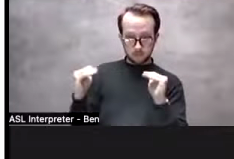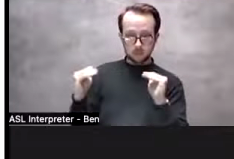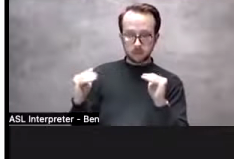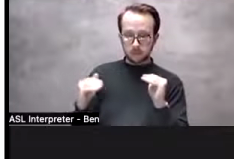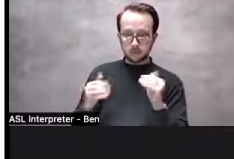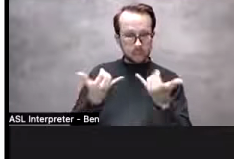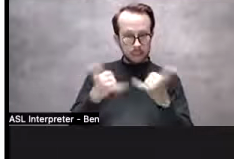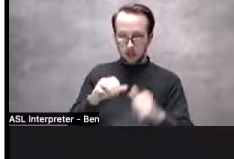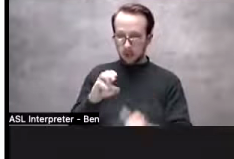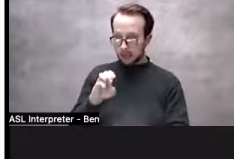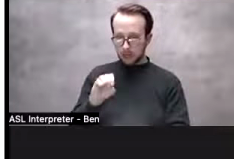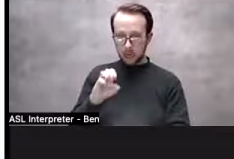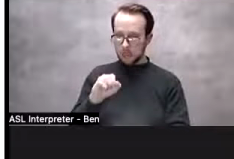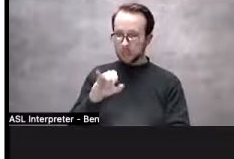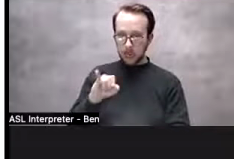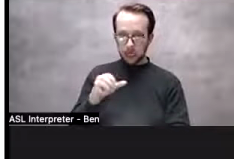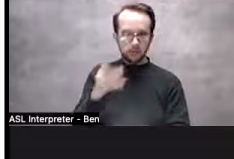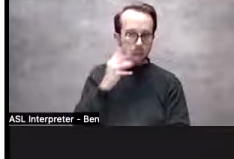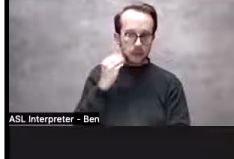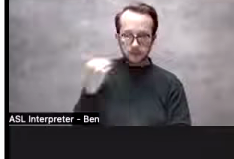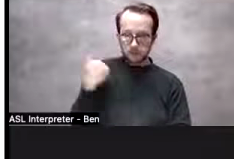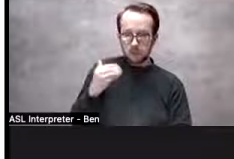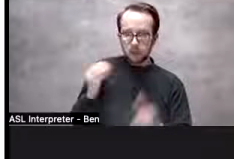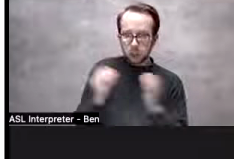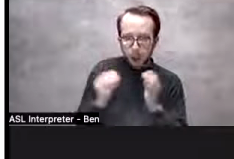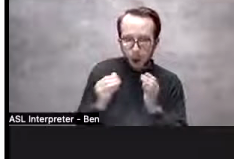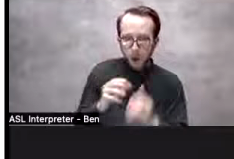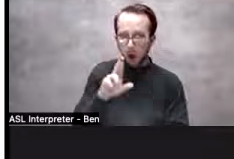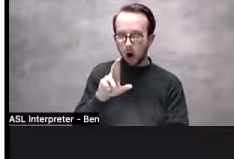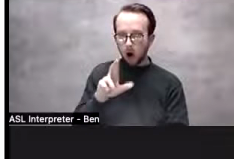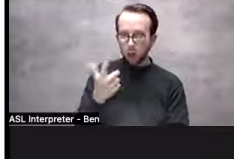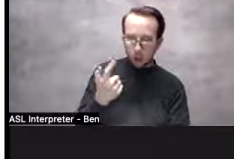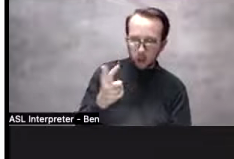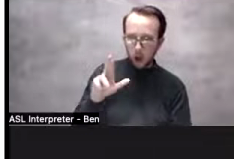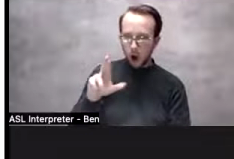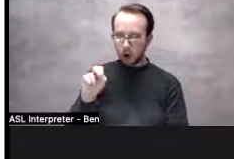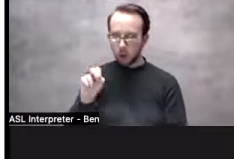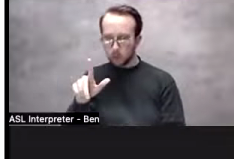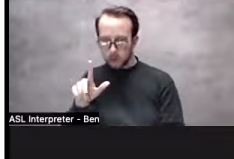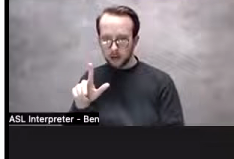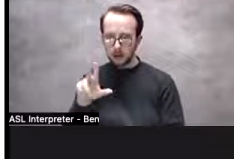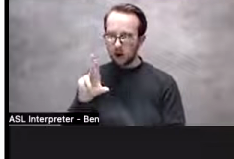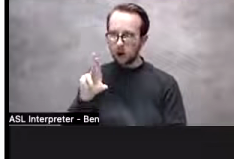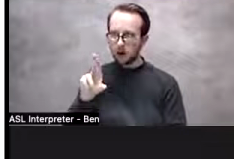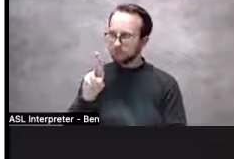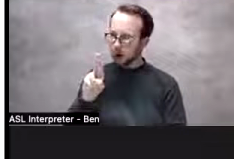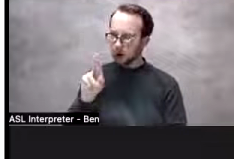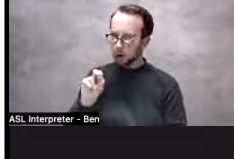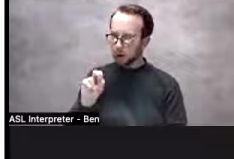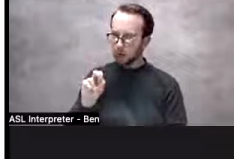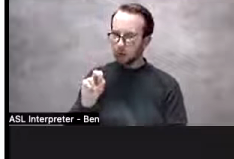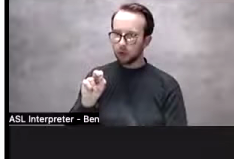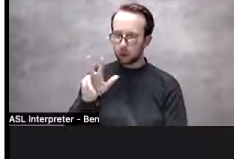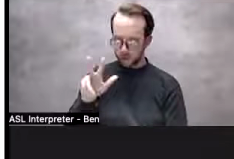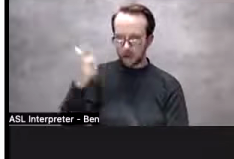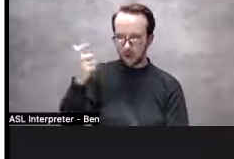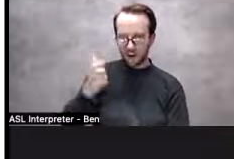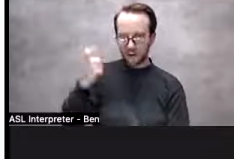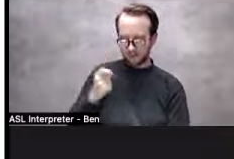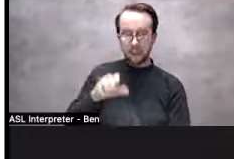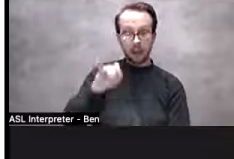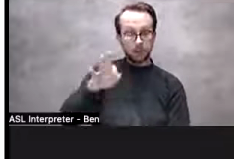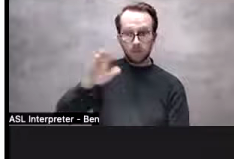had a smaller grant like an R21 or an R03. But if you have not received an R01 or equivalent